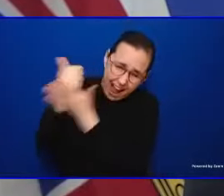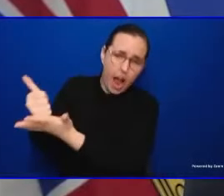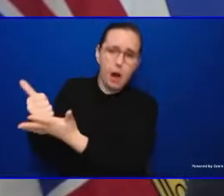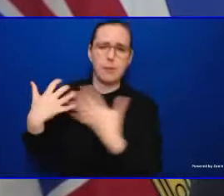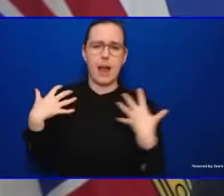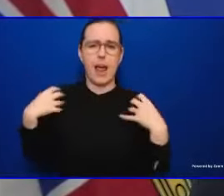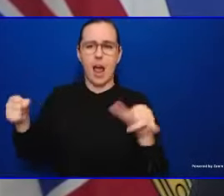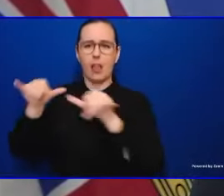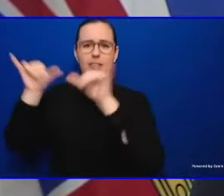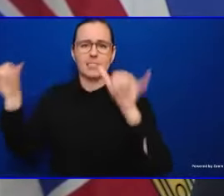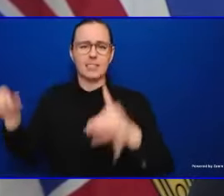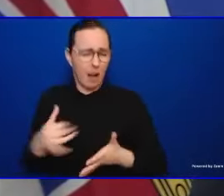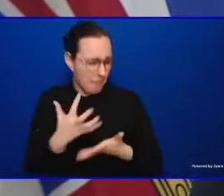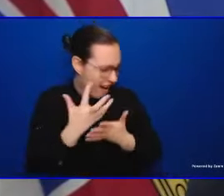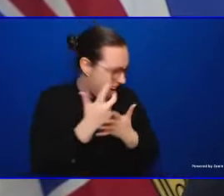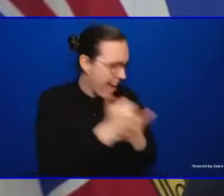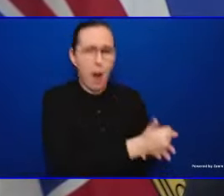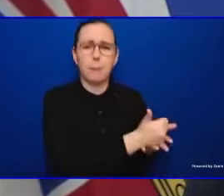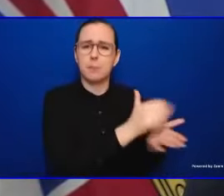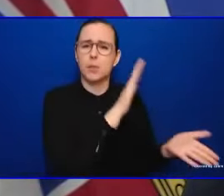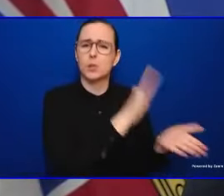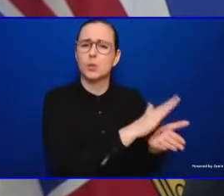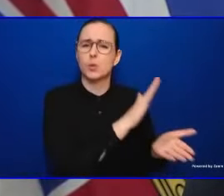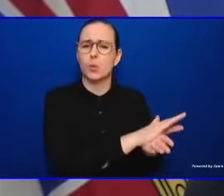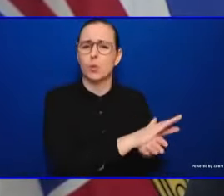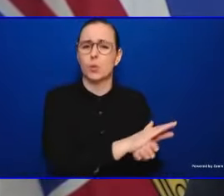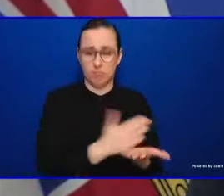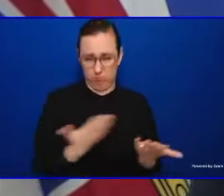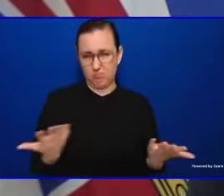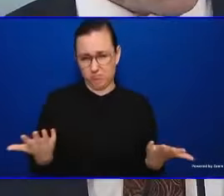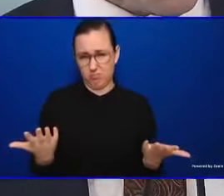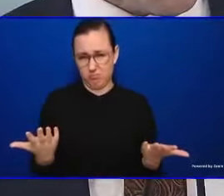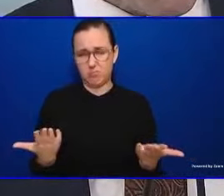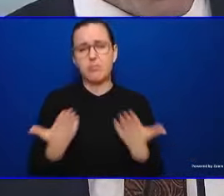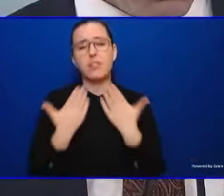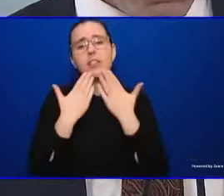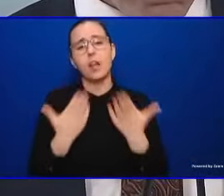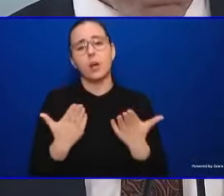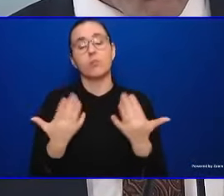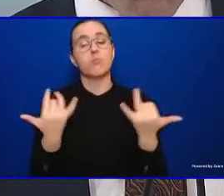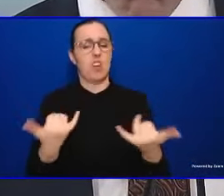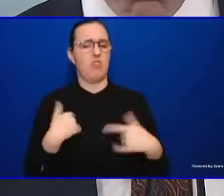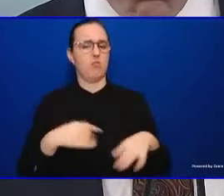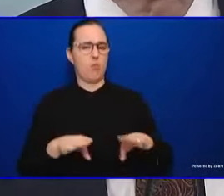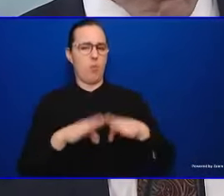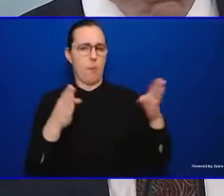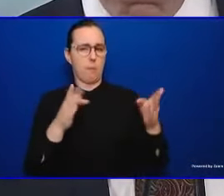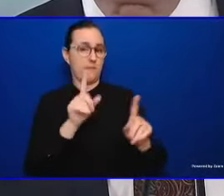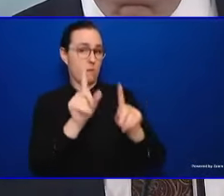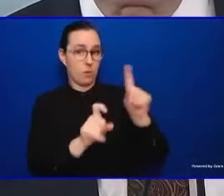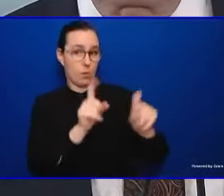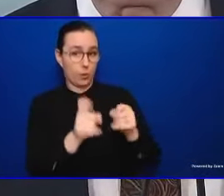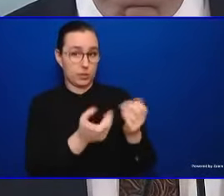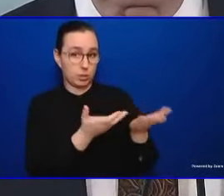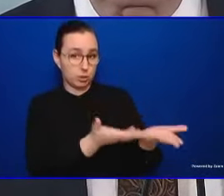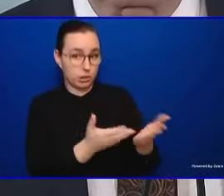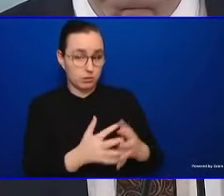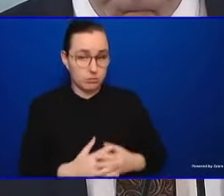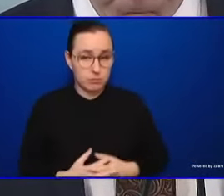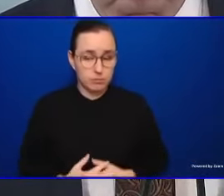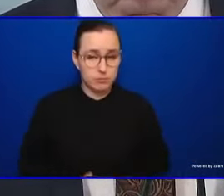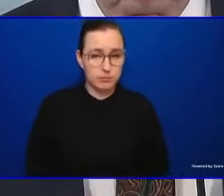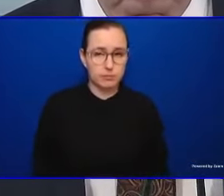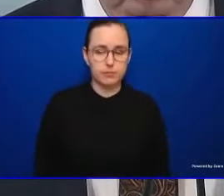we are happy to take your questions. A reminder to media on the line, please press *1 to enter the queue. You'll be limited to